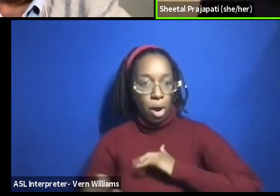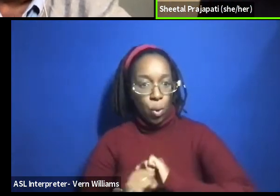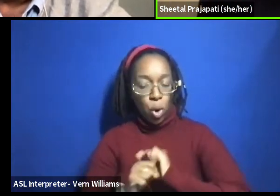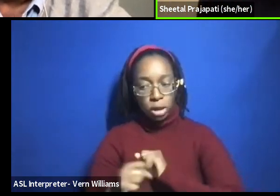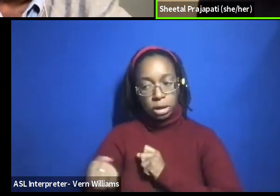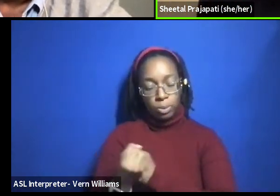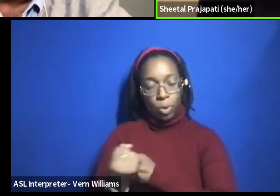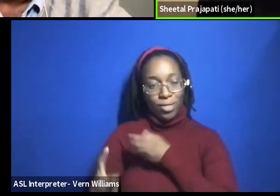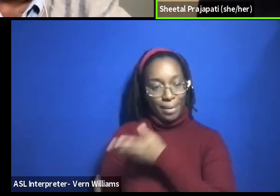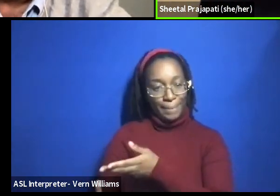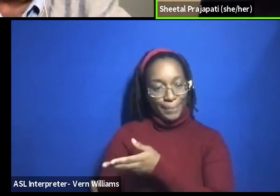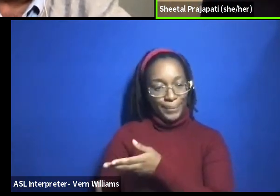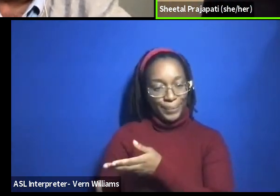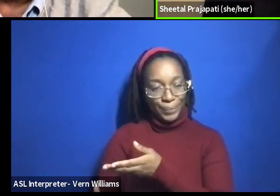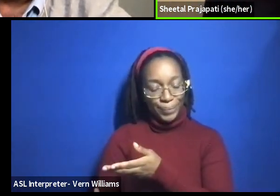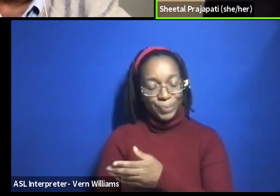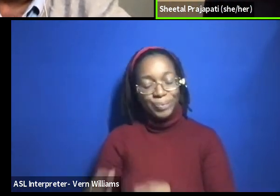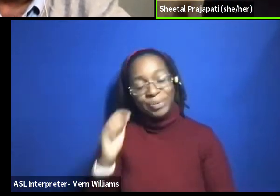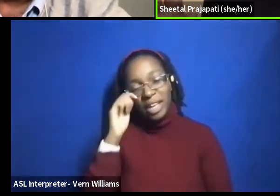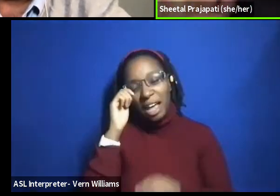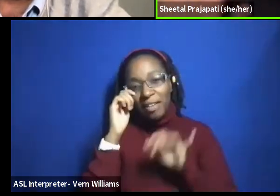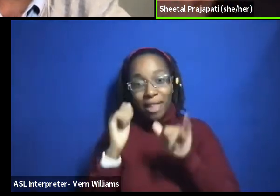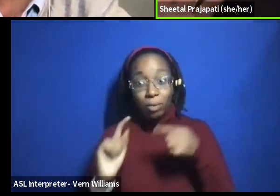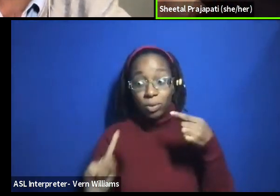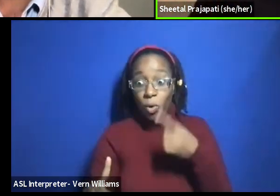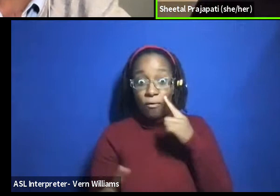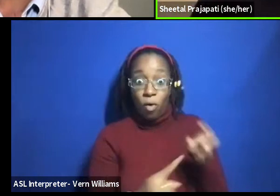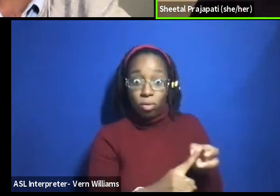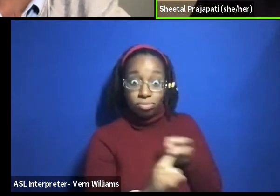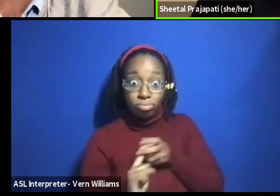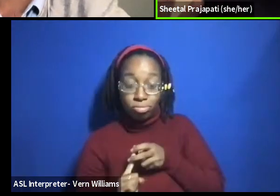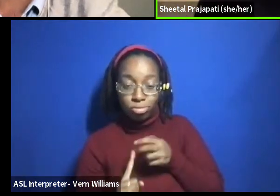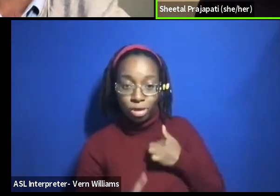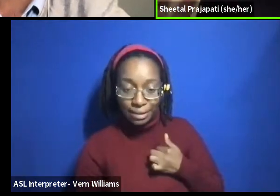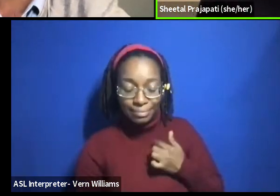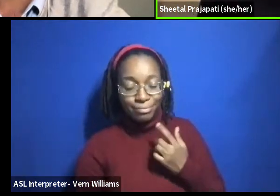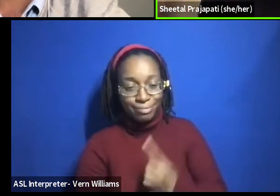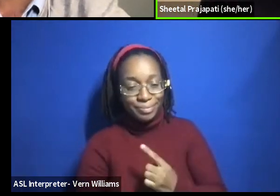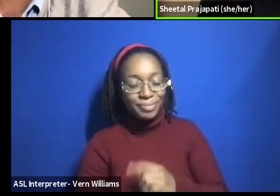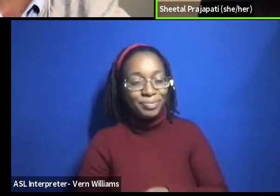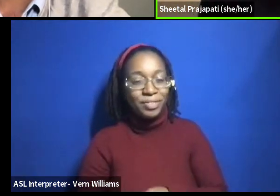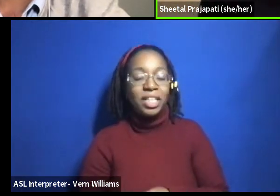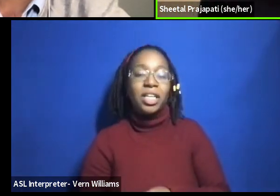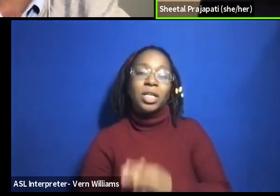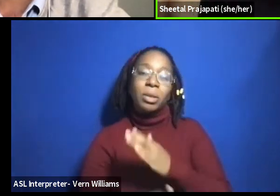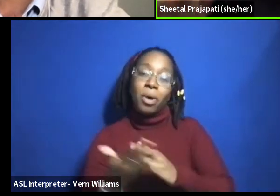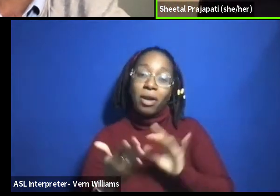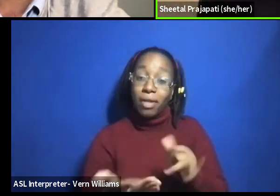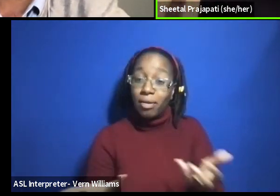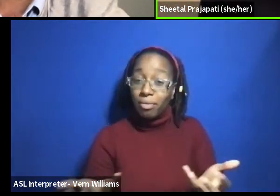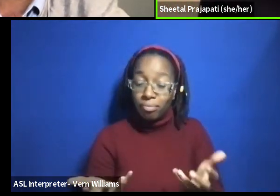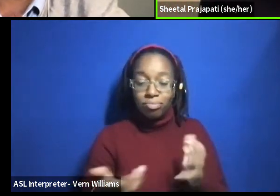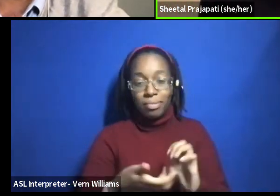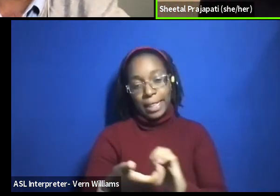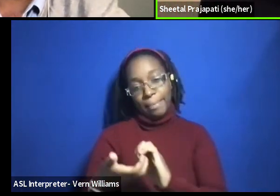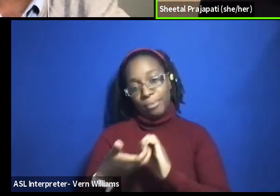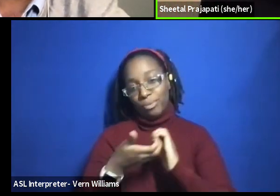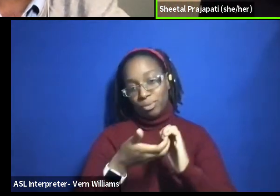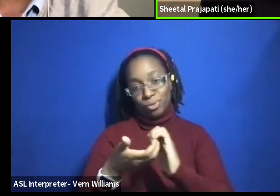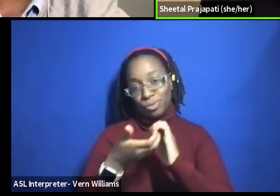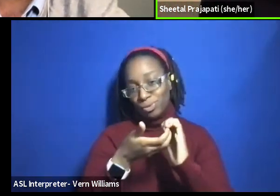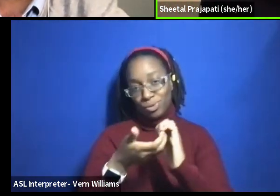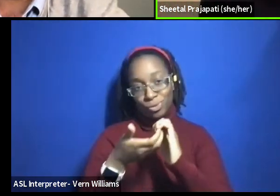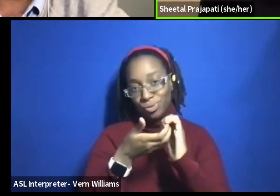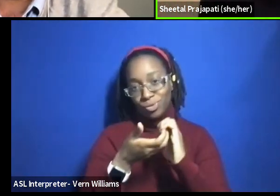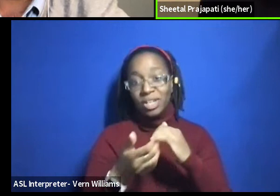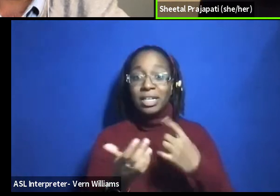bringing that there anyway. So I wanted to say that, and that part of that is collaboration, because you can, sometimes you